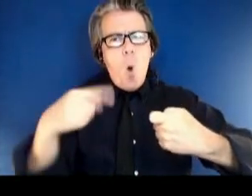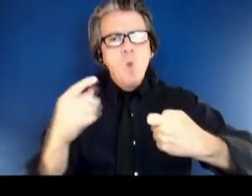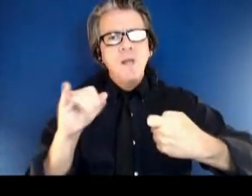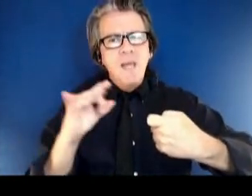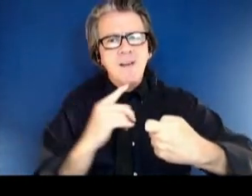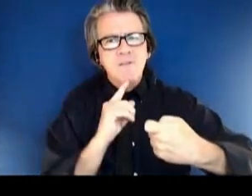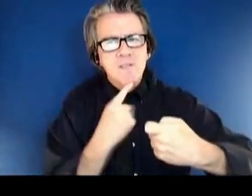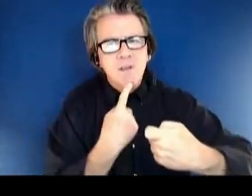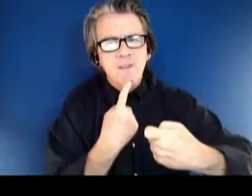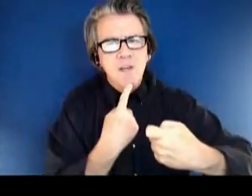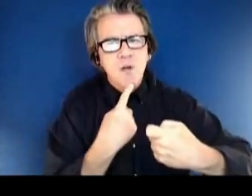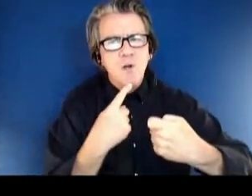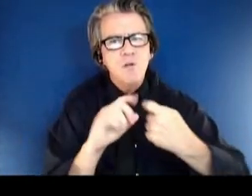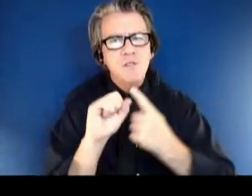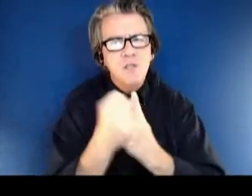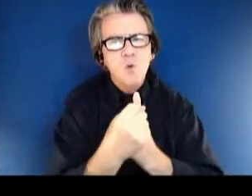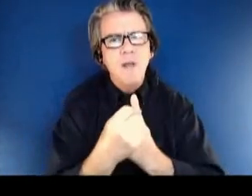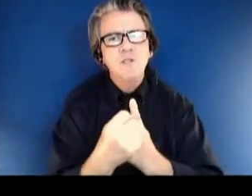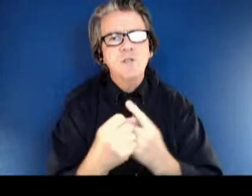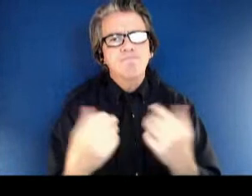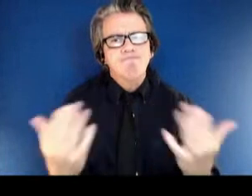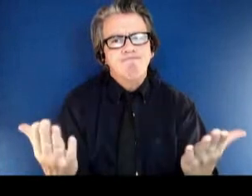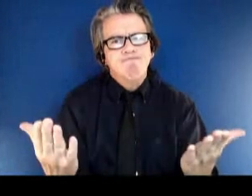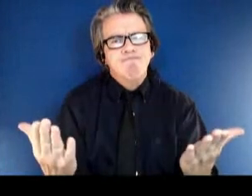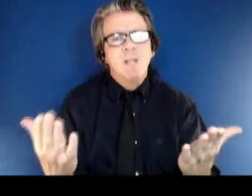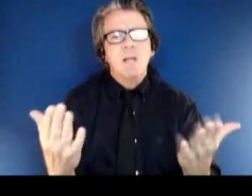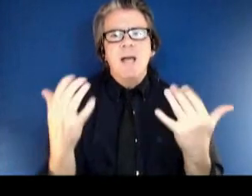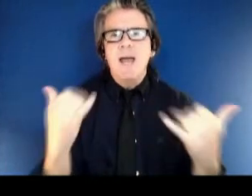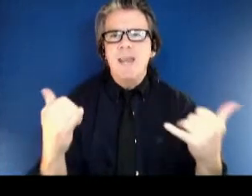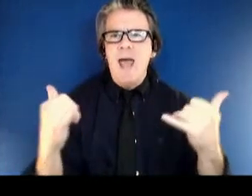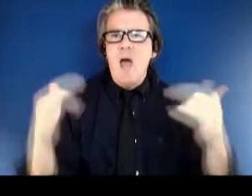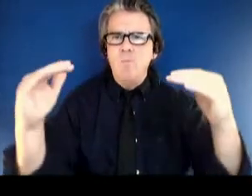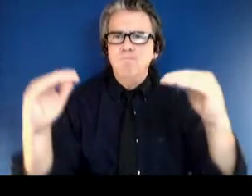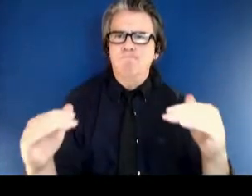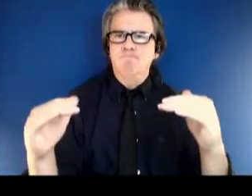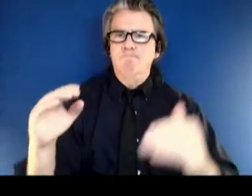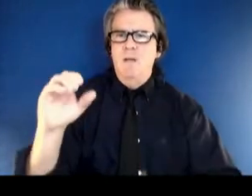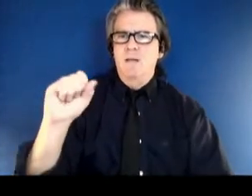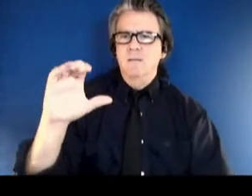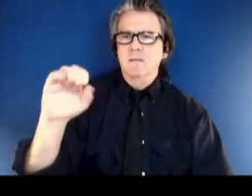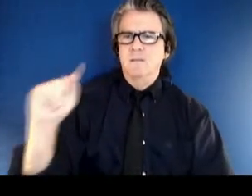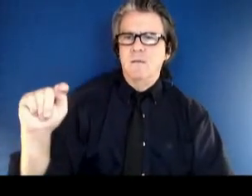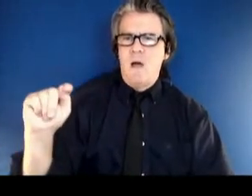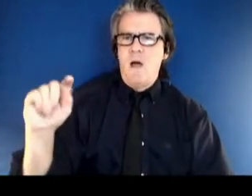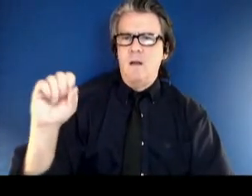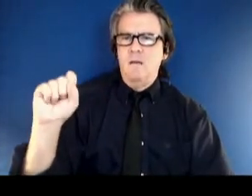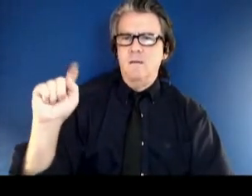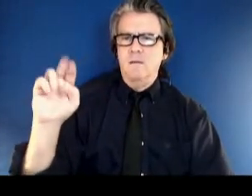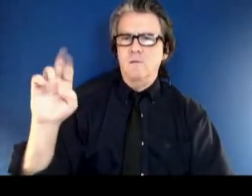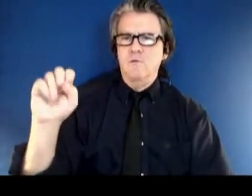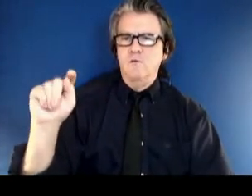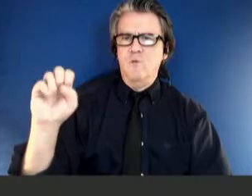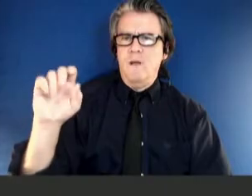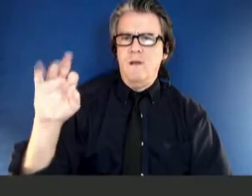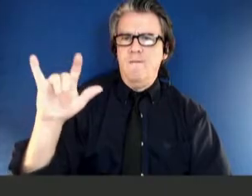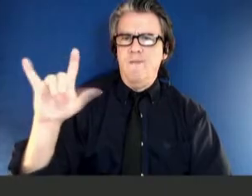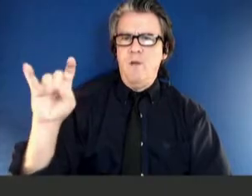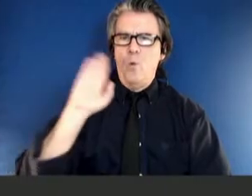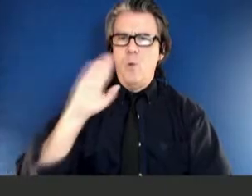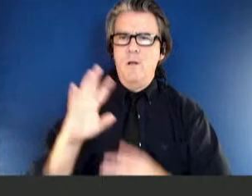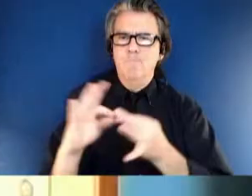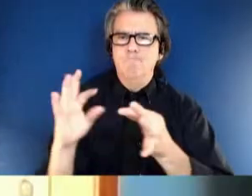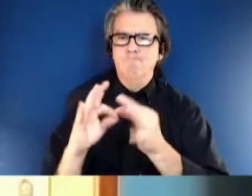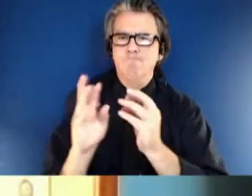to our weather update, and I'll turn it over to Scott Strenfeld, our meteorologist. Scott, good evening. Good evening, Lindsay, and good